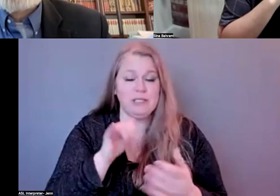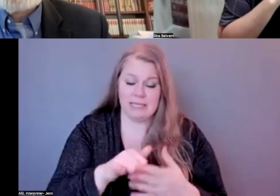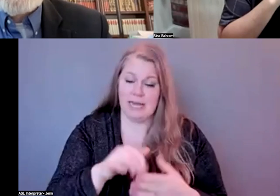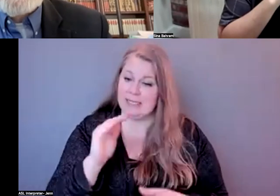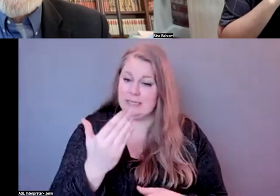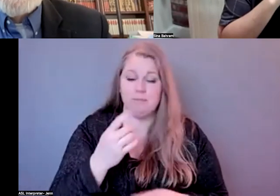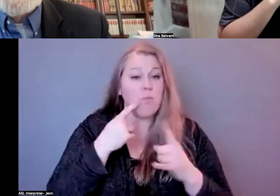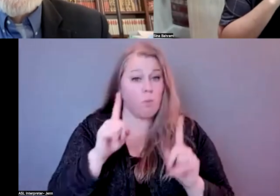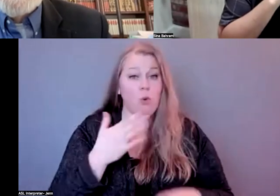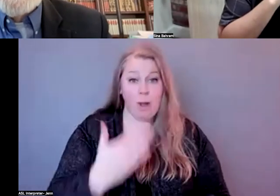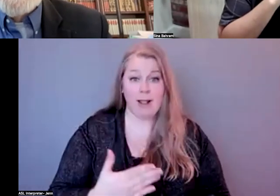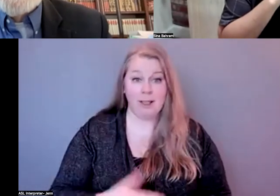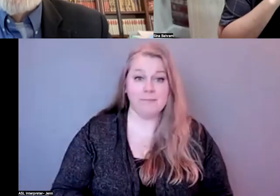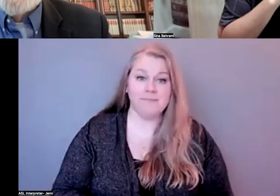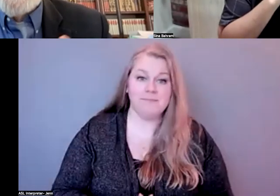well.